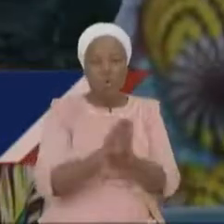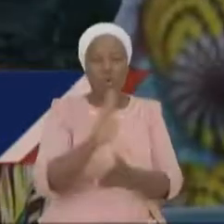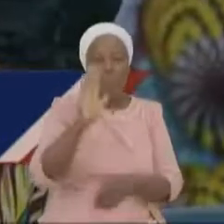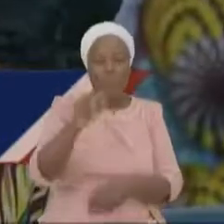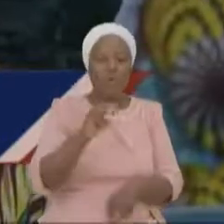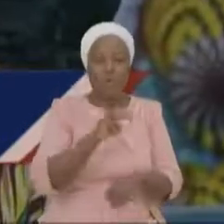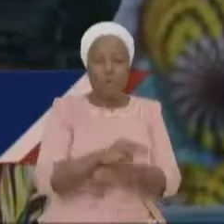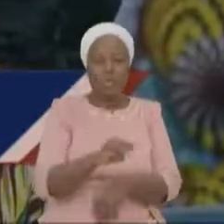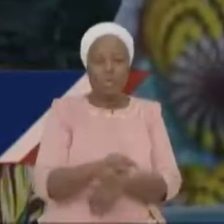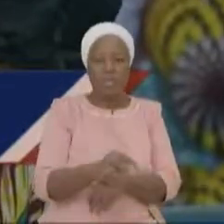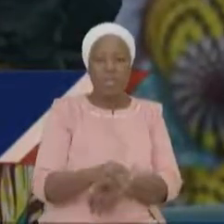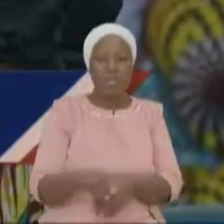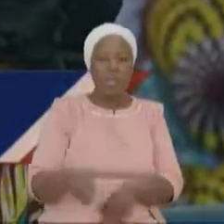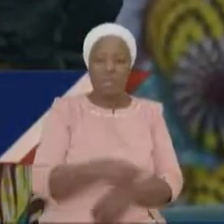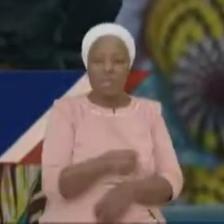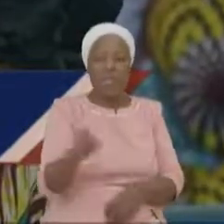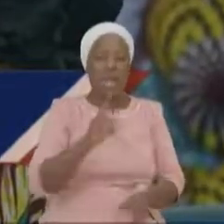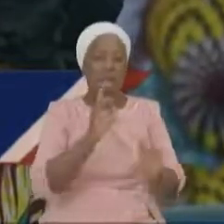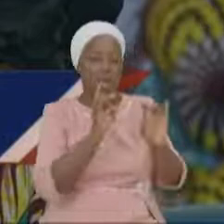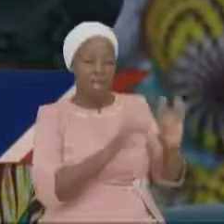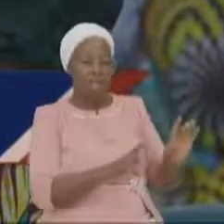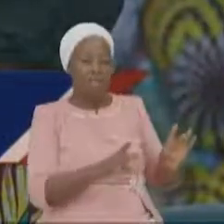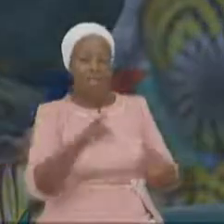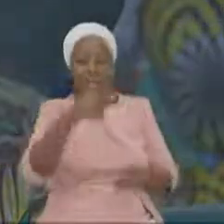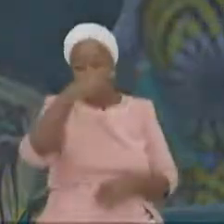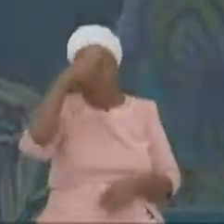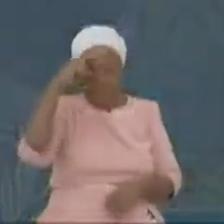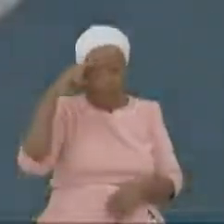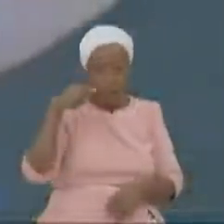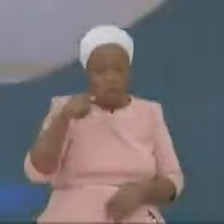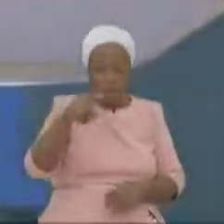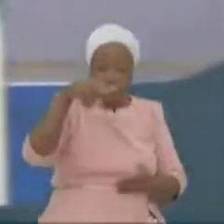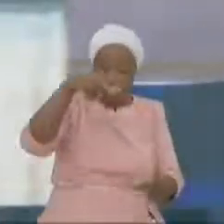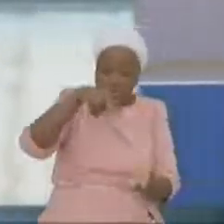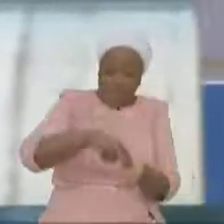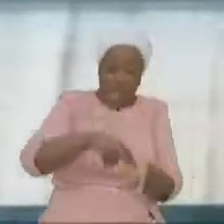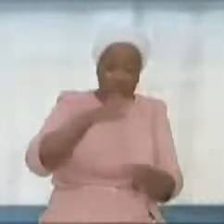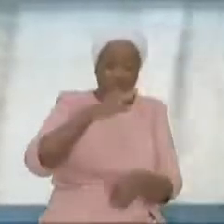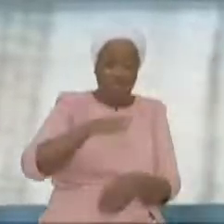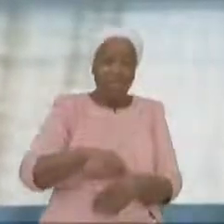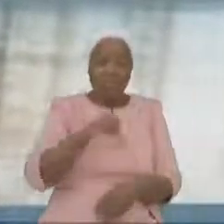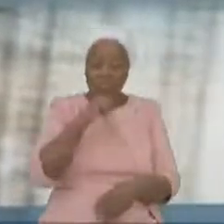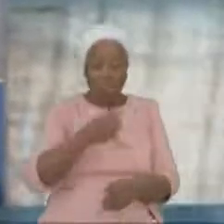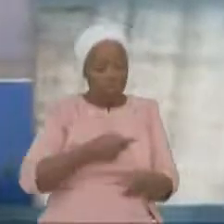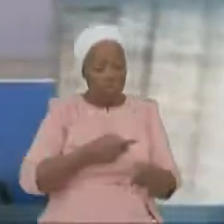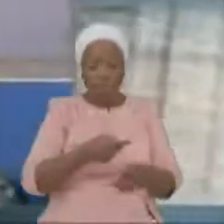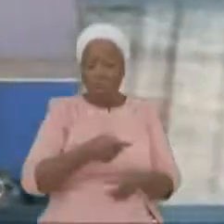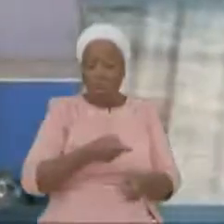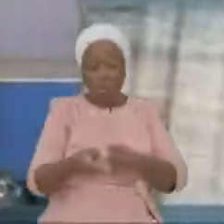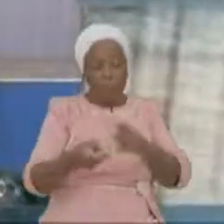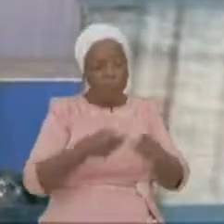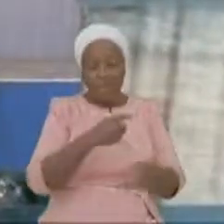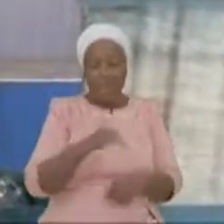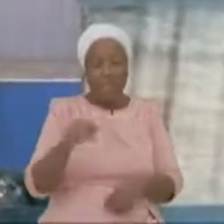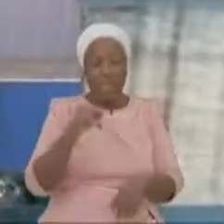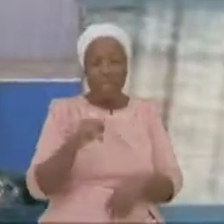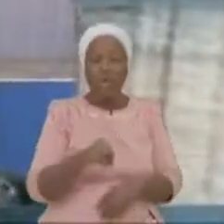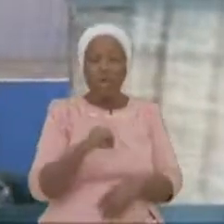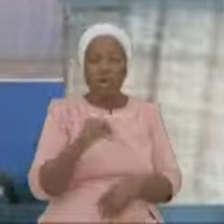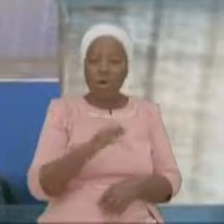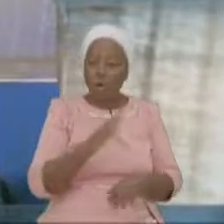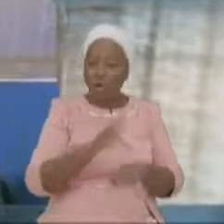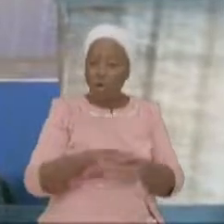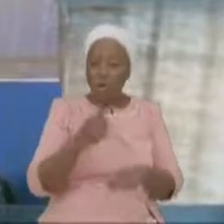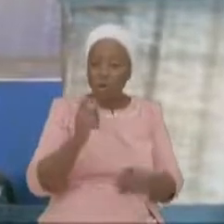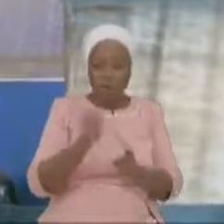ministry. Their hatred, because you stand uncompromisingly on the word of God, will